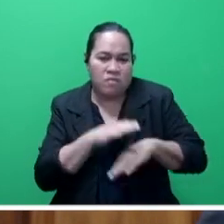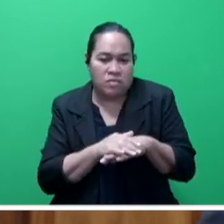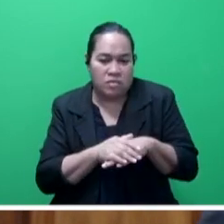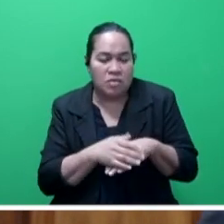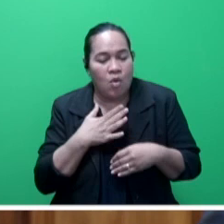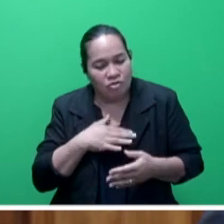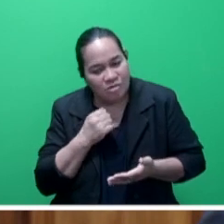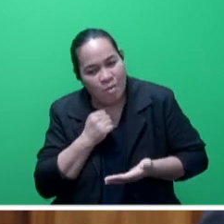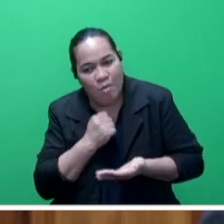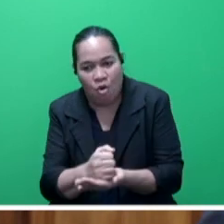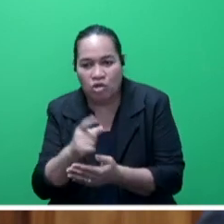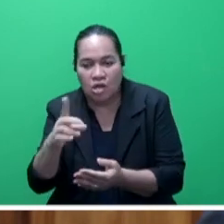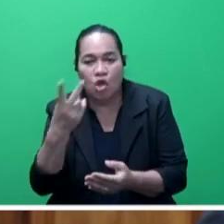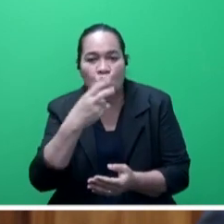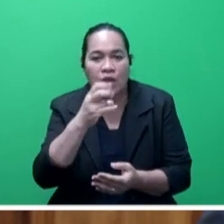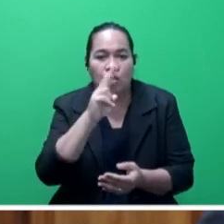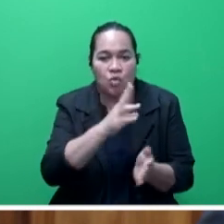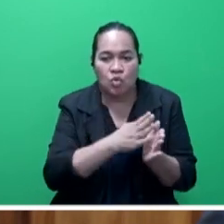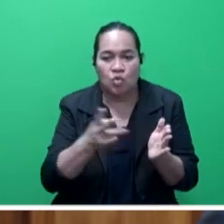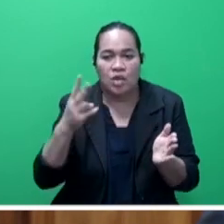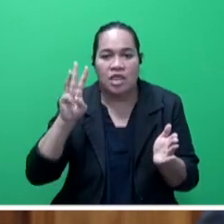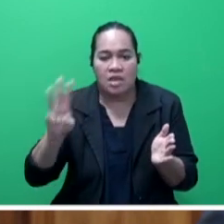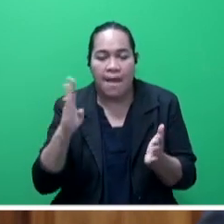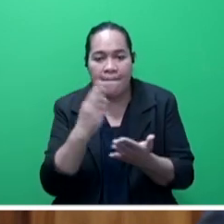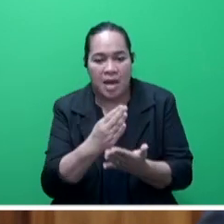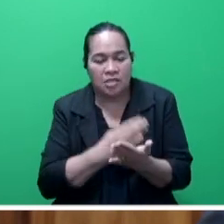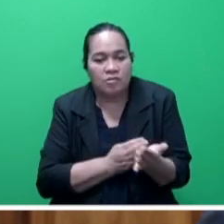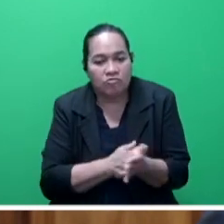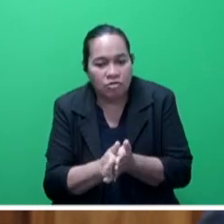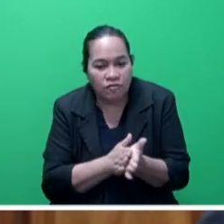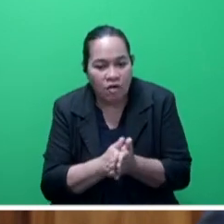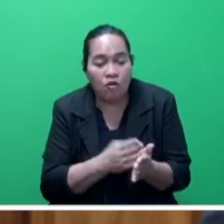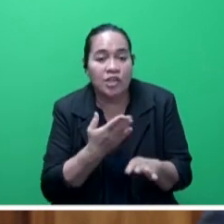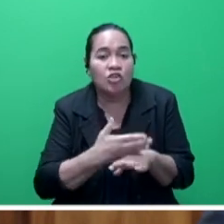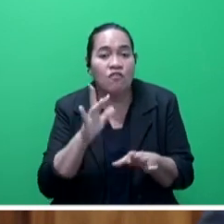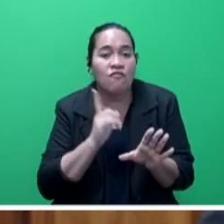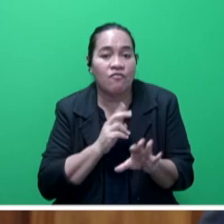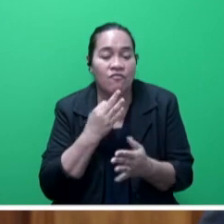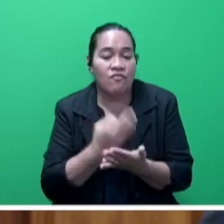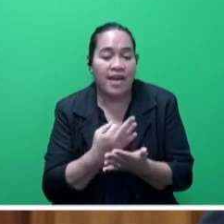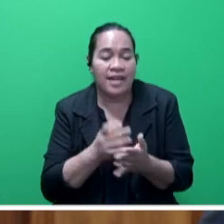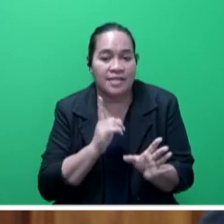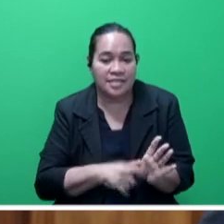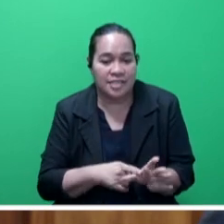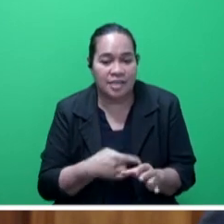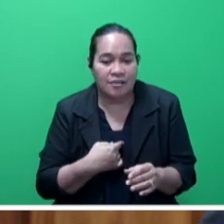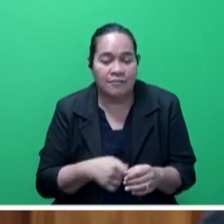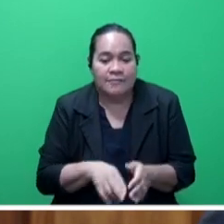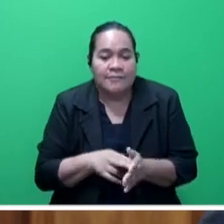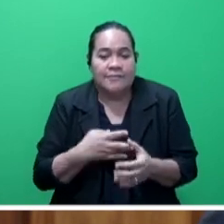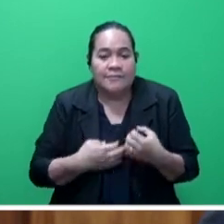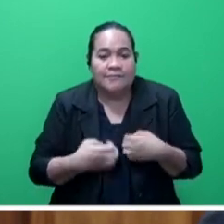Speaker, support the 2022-2023 budget and look forward to the new financial year with a reinvigorated outlook.